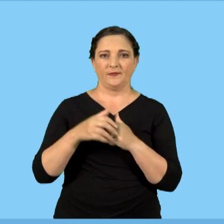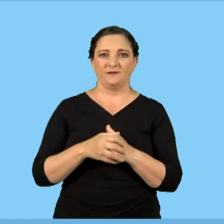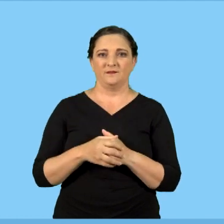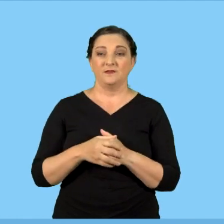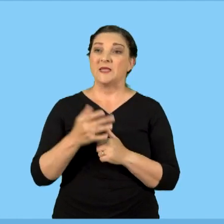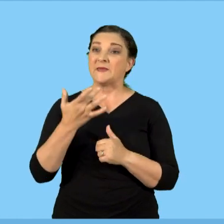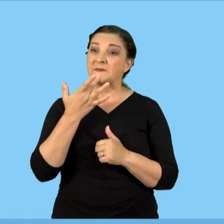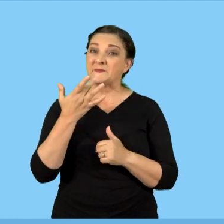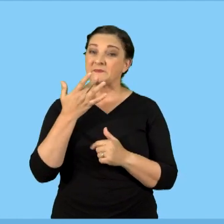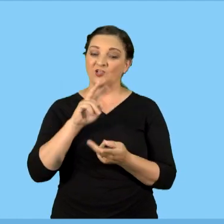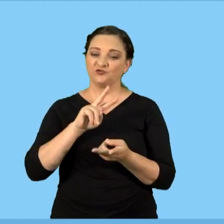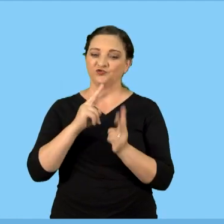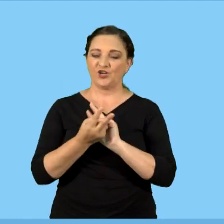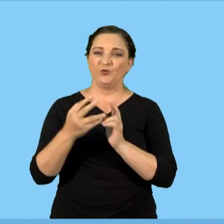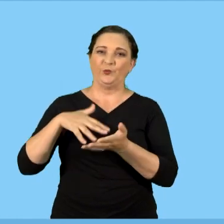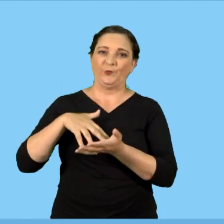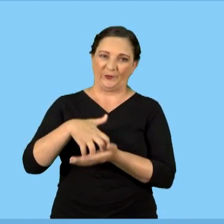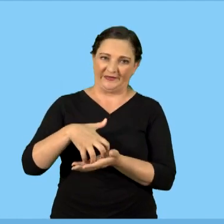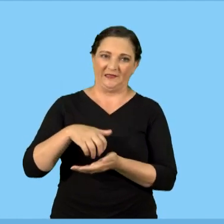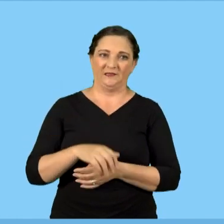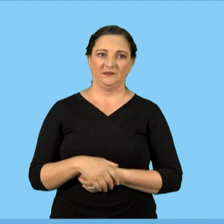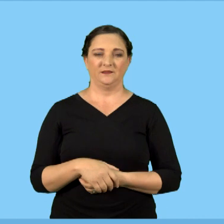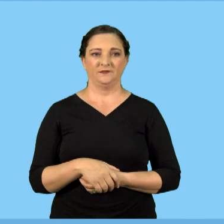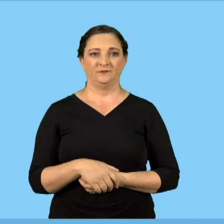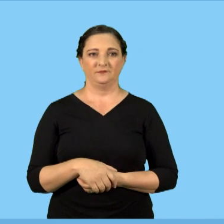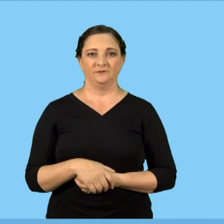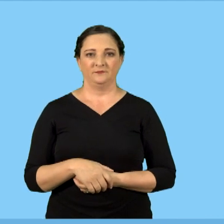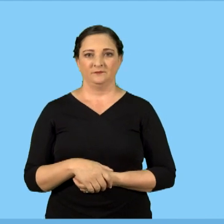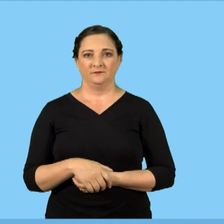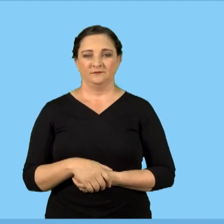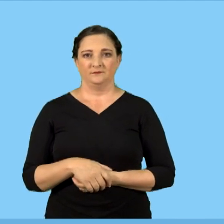of a metal